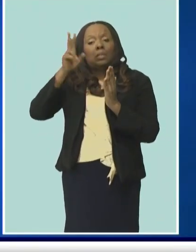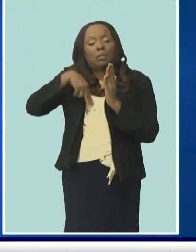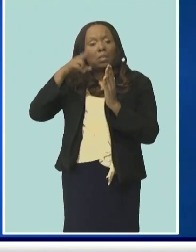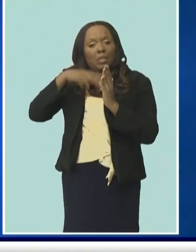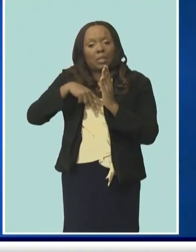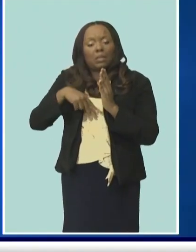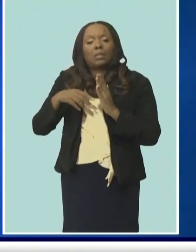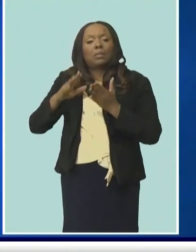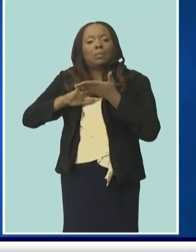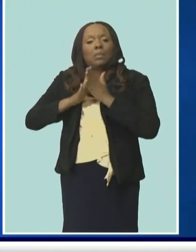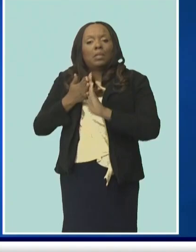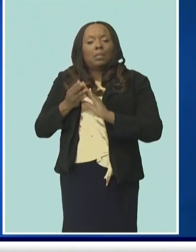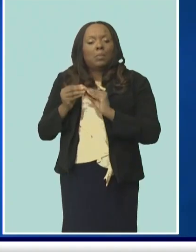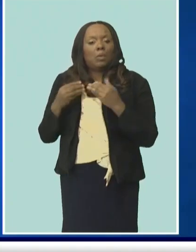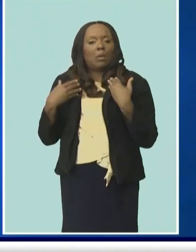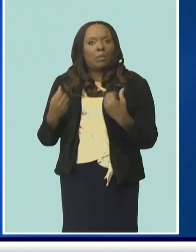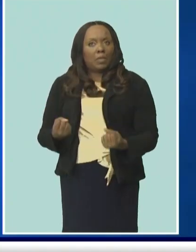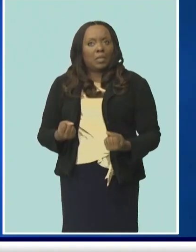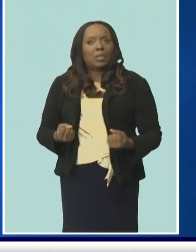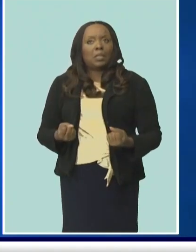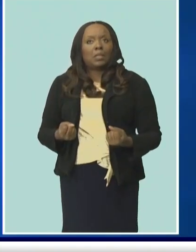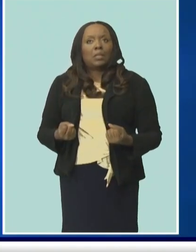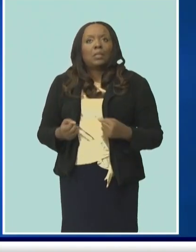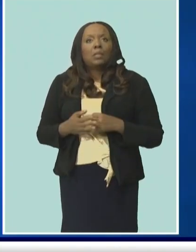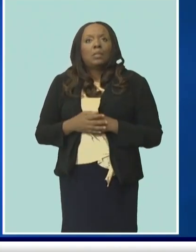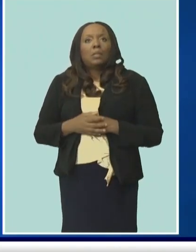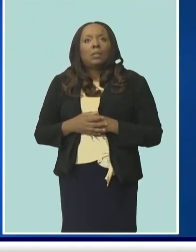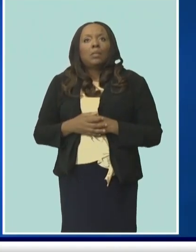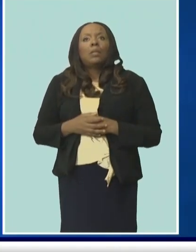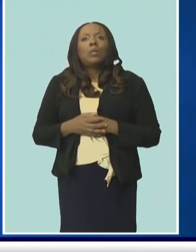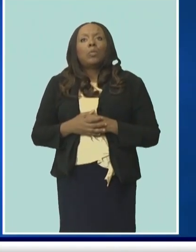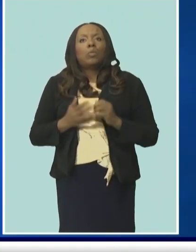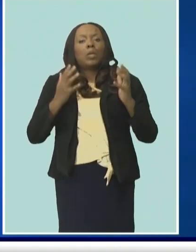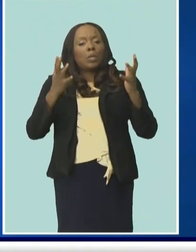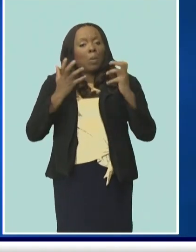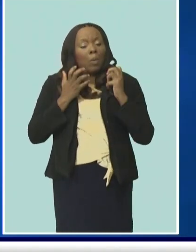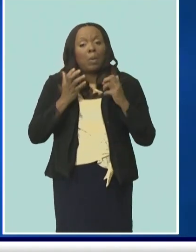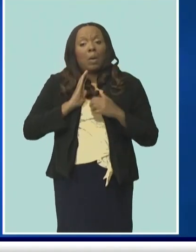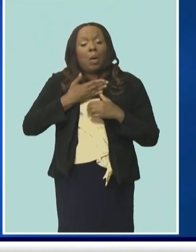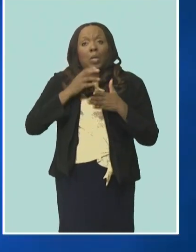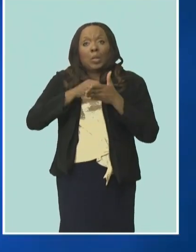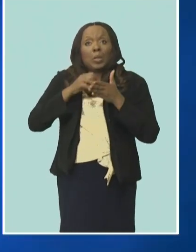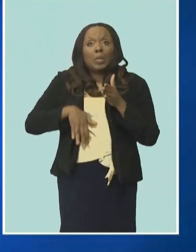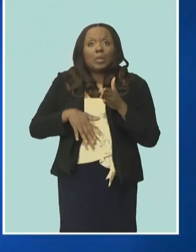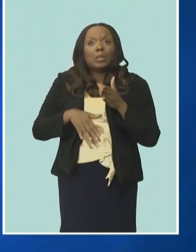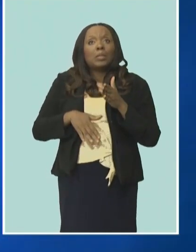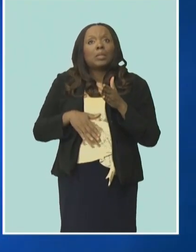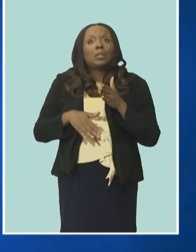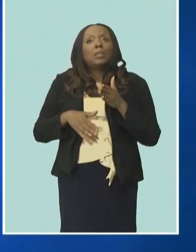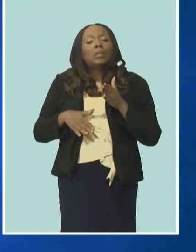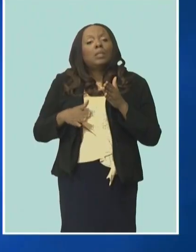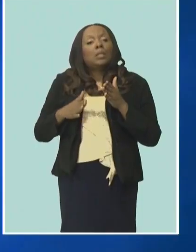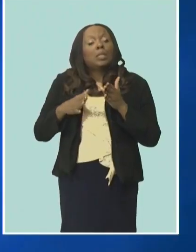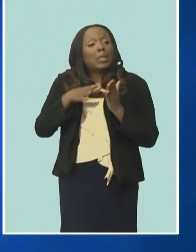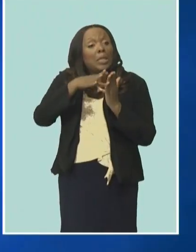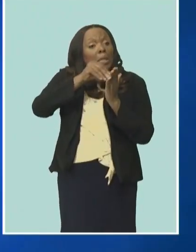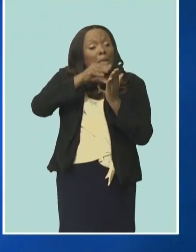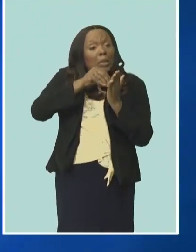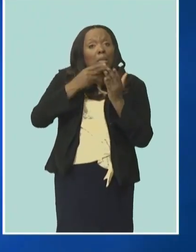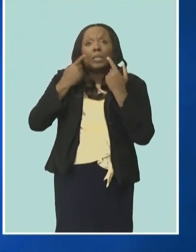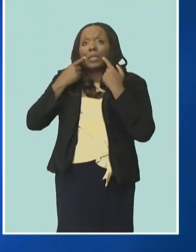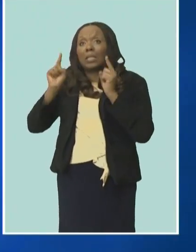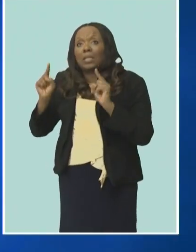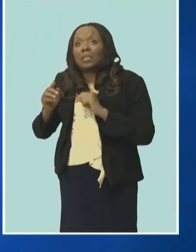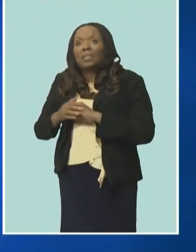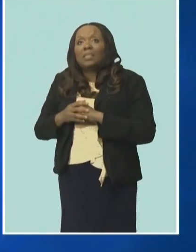confident, because successes breed success. And I believe that they're already excited